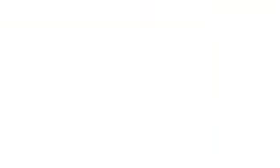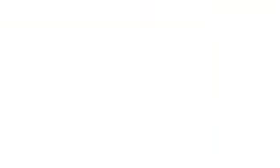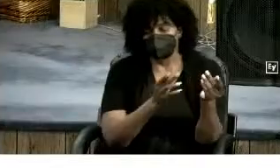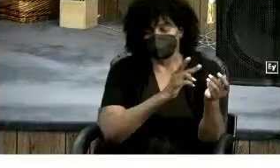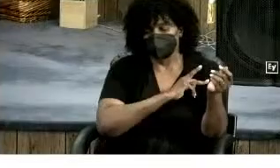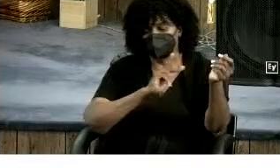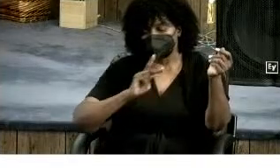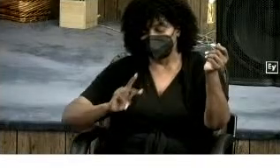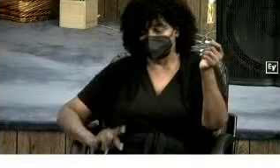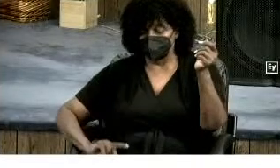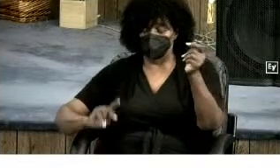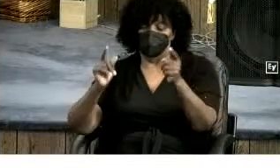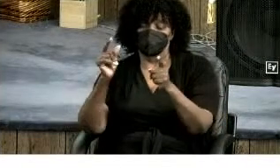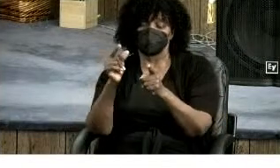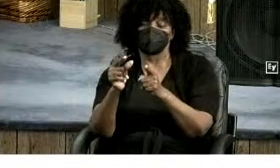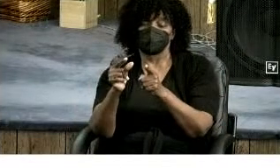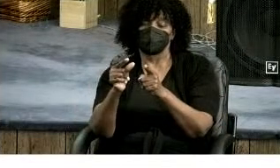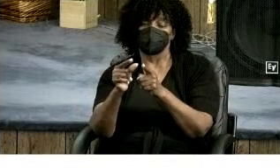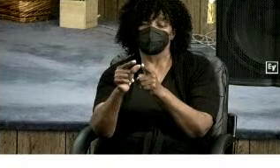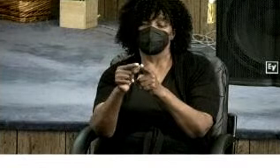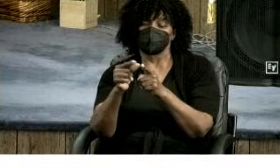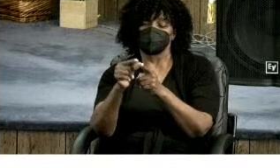king's word.